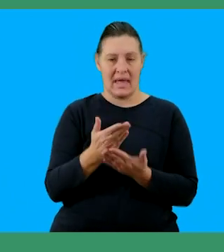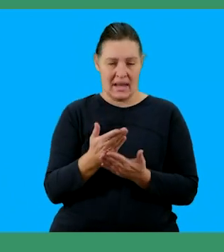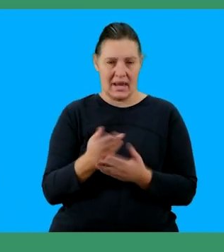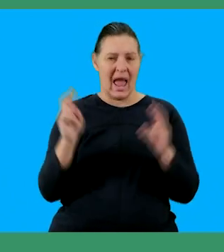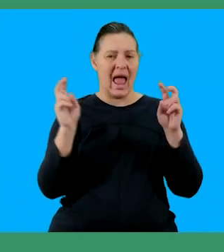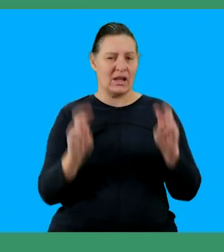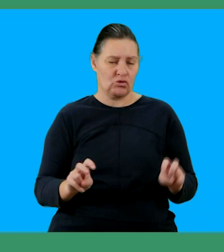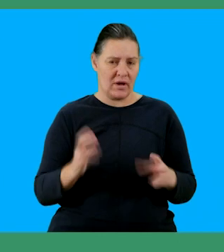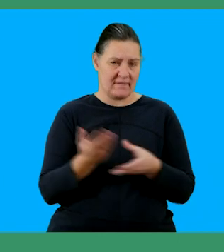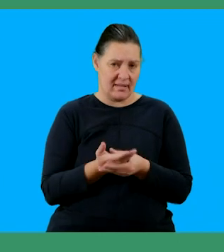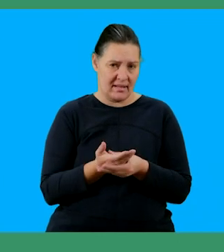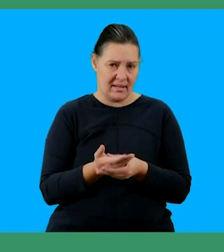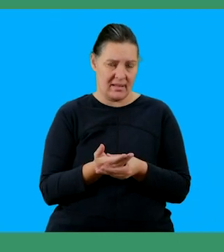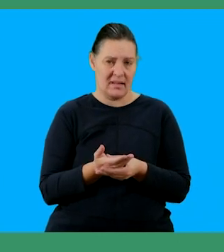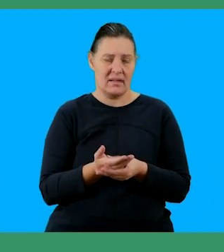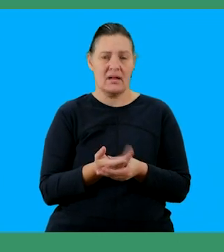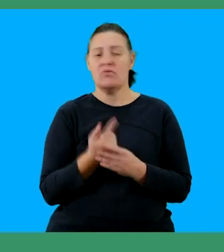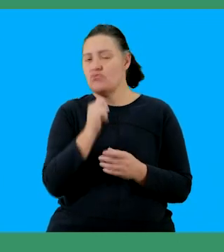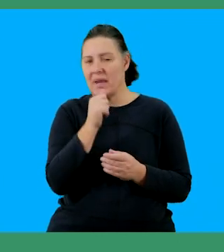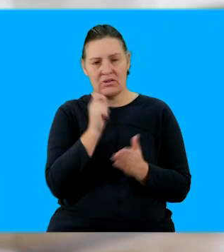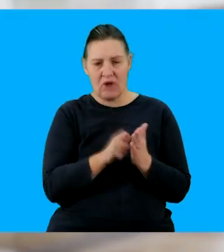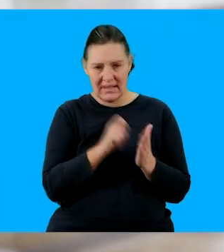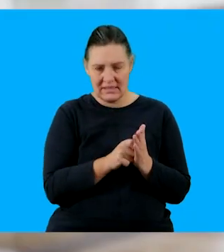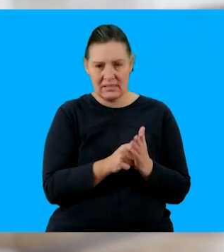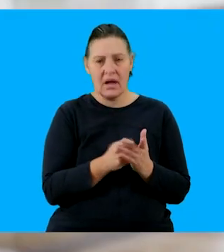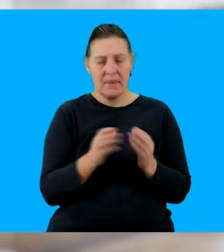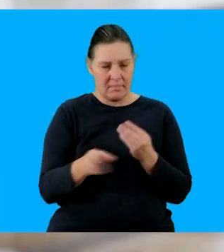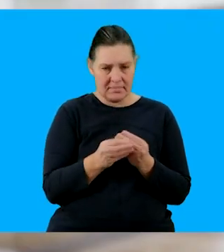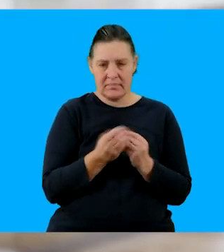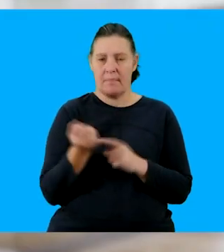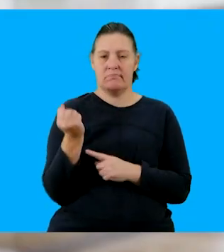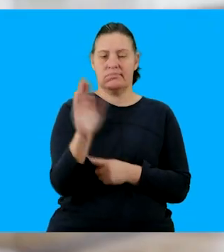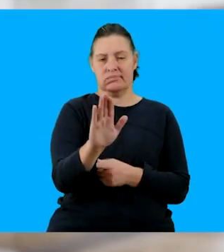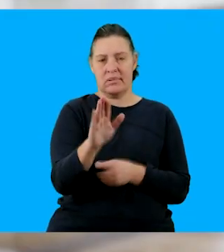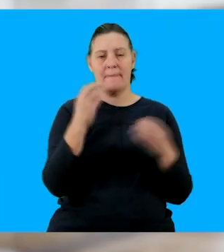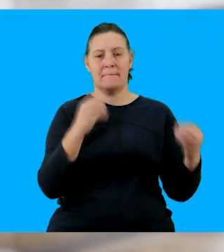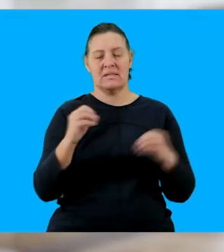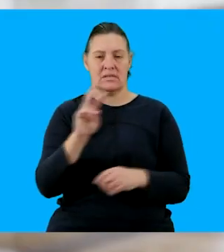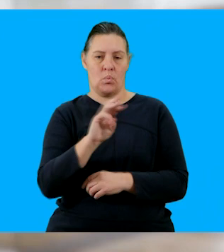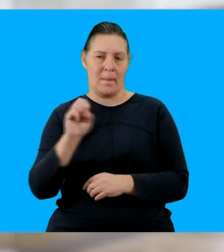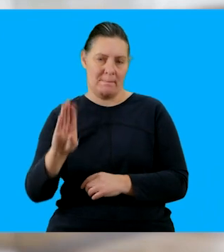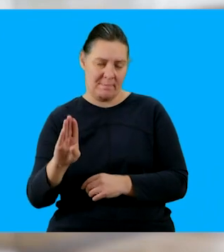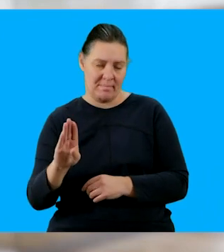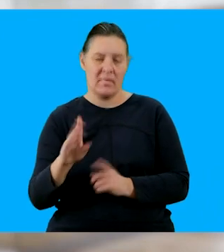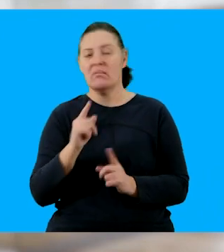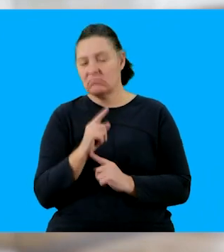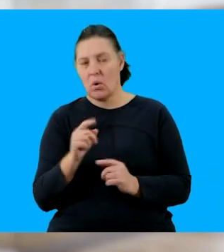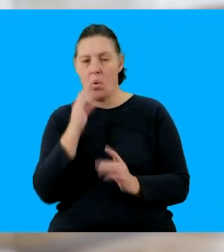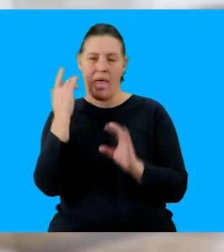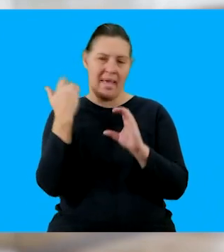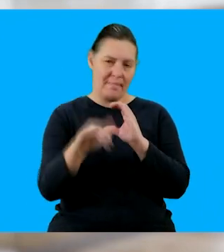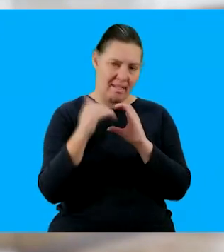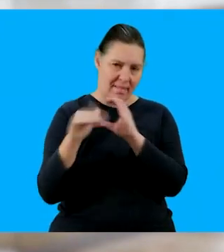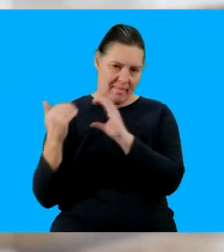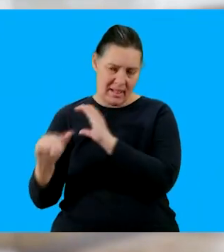electronic file, even if it's written, you can be able to post it on the business website. You can be able to